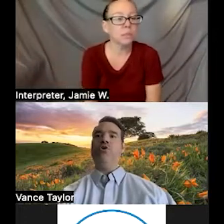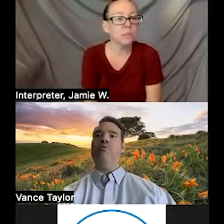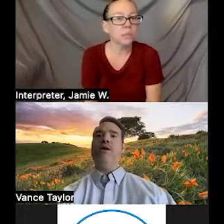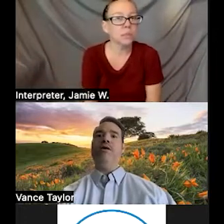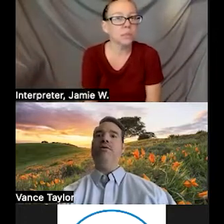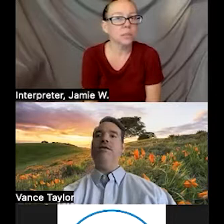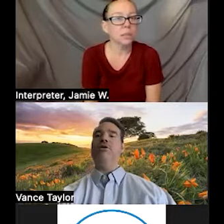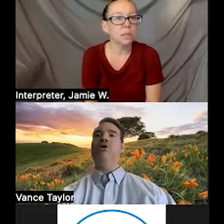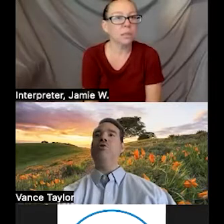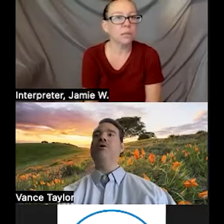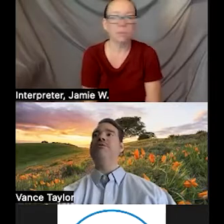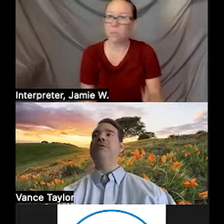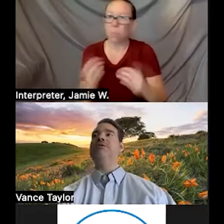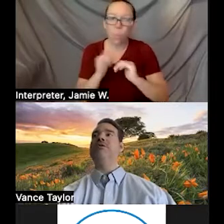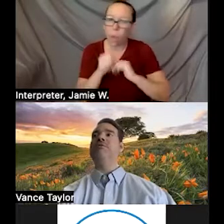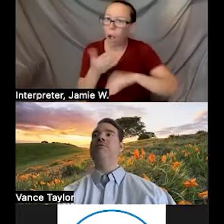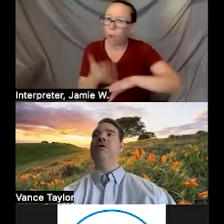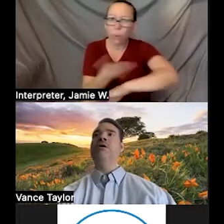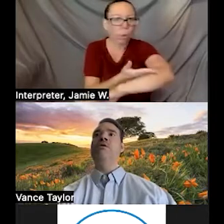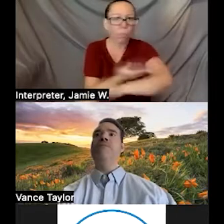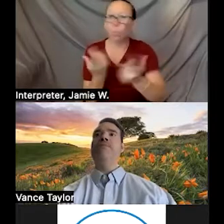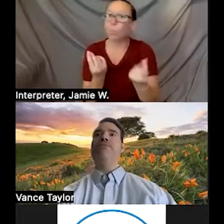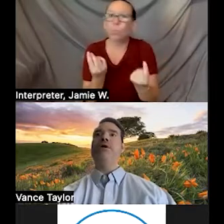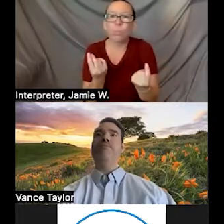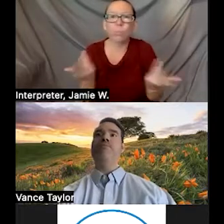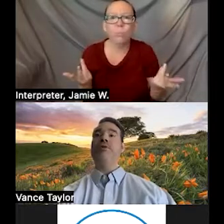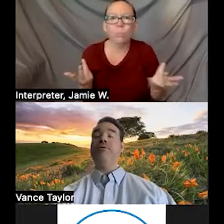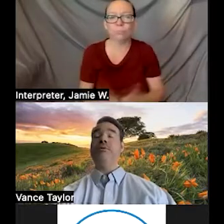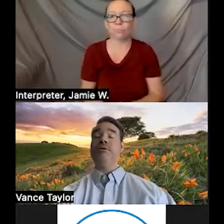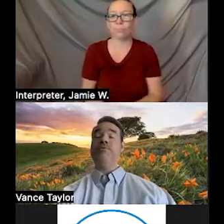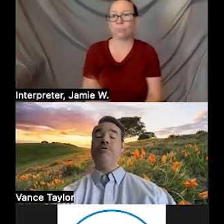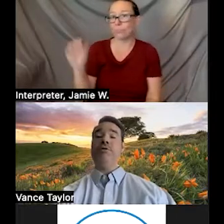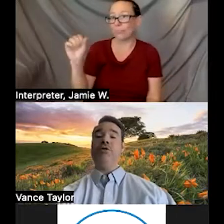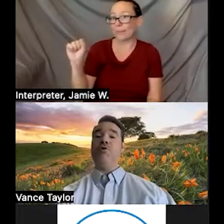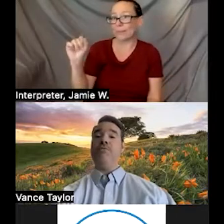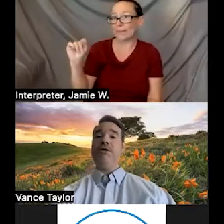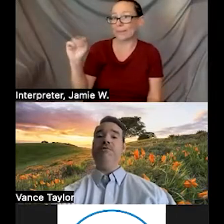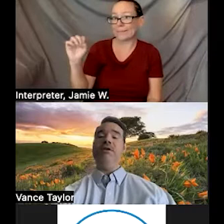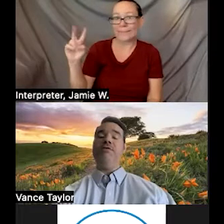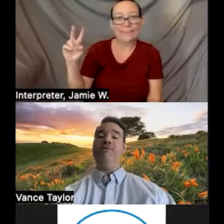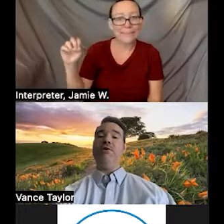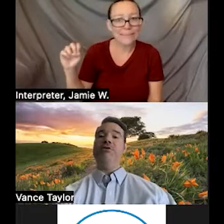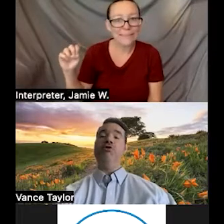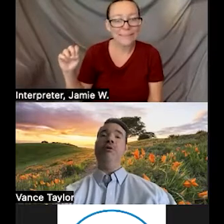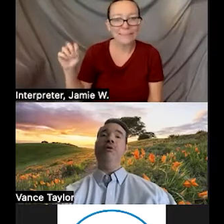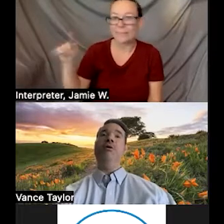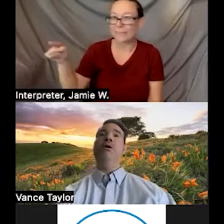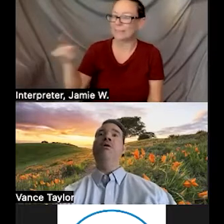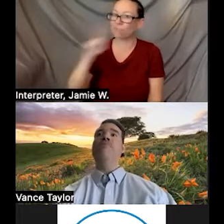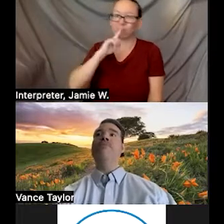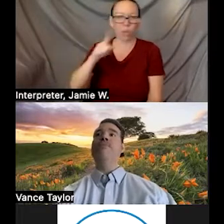What do we do about it? You know, and Steve, being, for all of you know, I'm very innovative and very